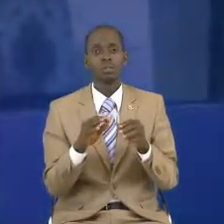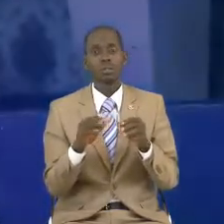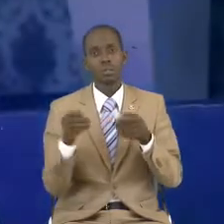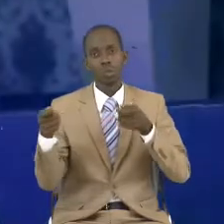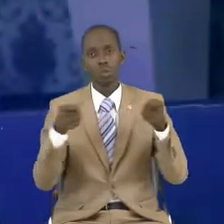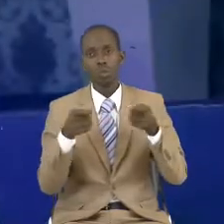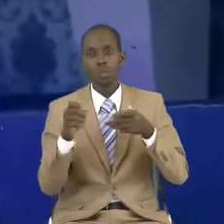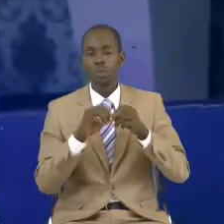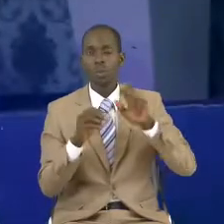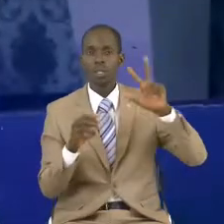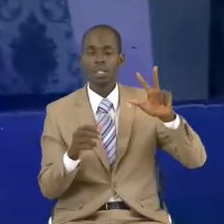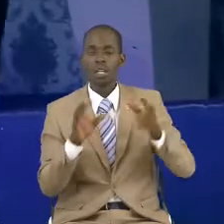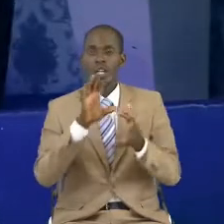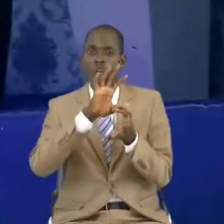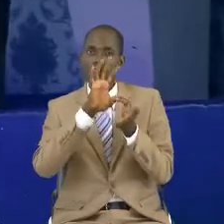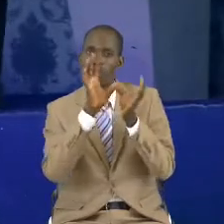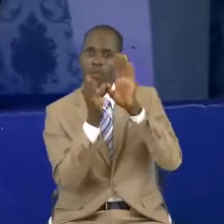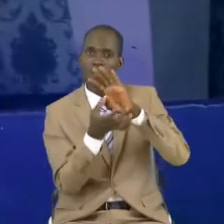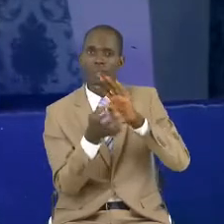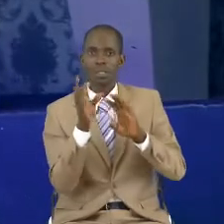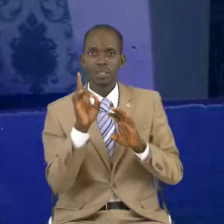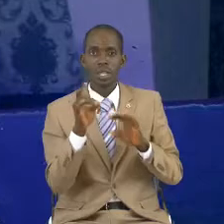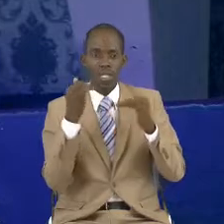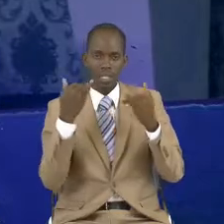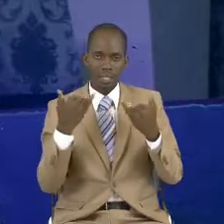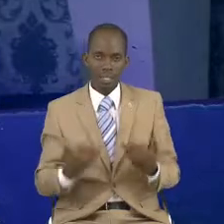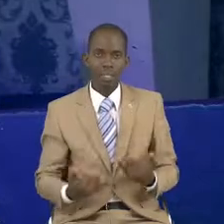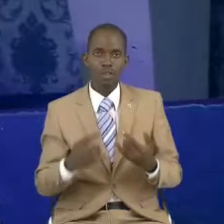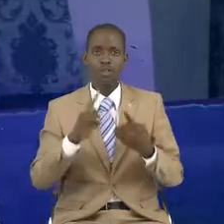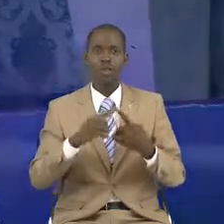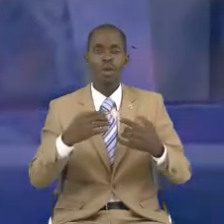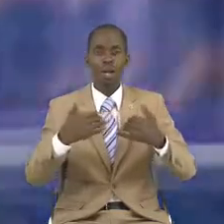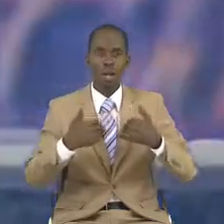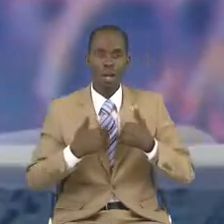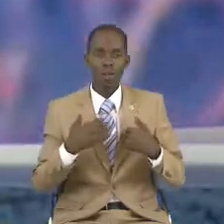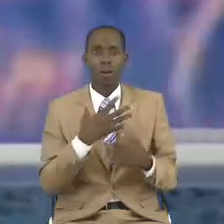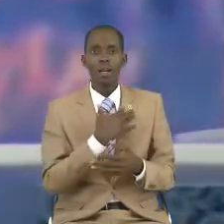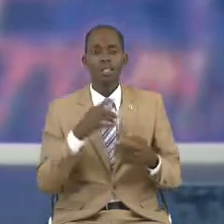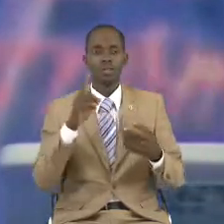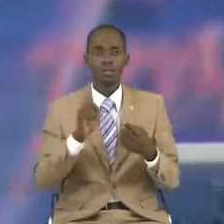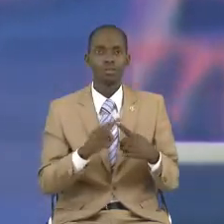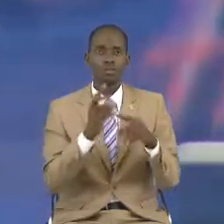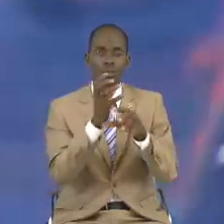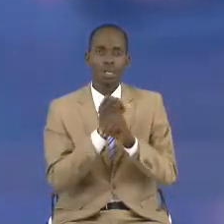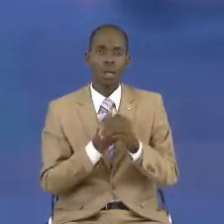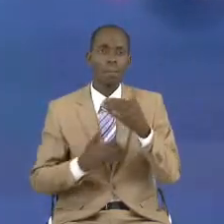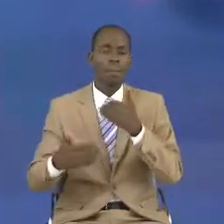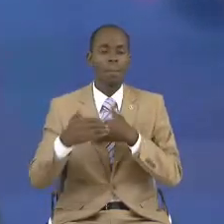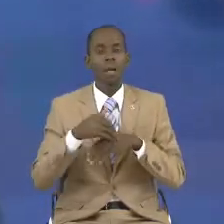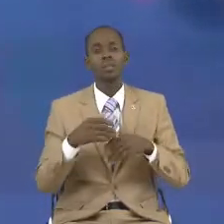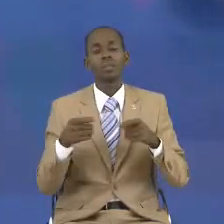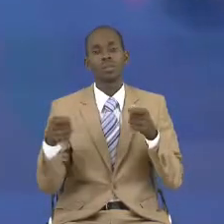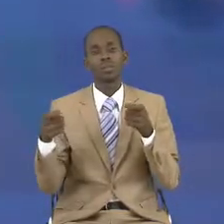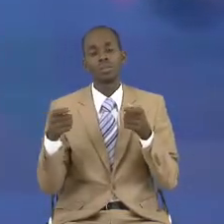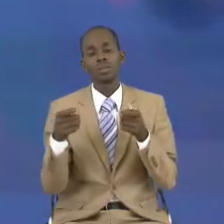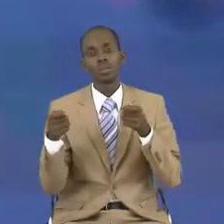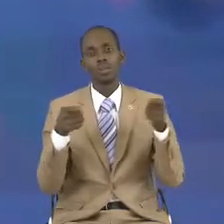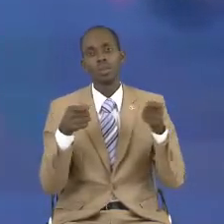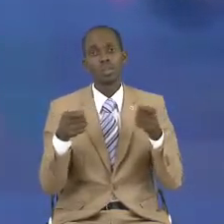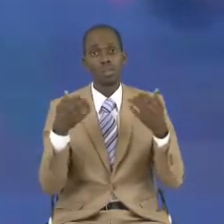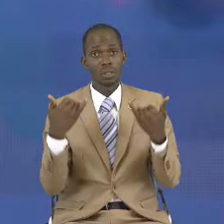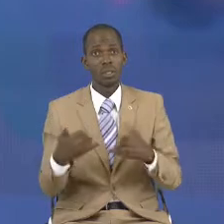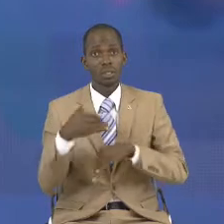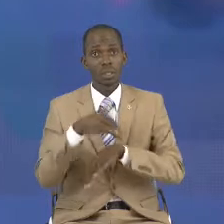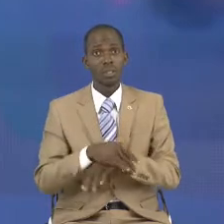converted now to have and to regain dominion tonight there'll be